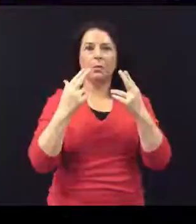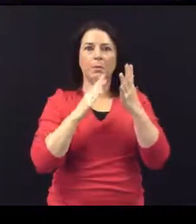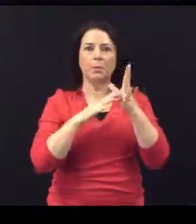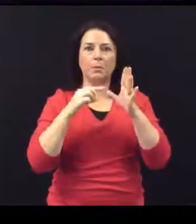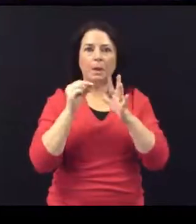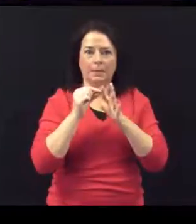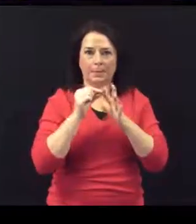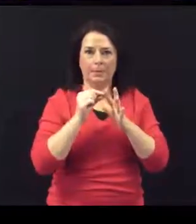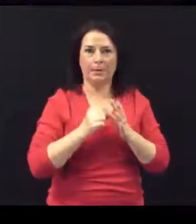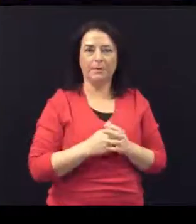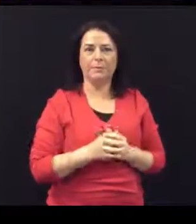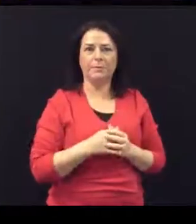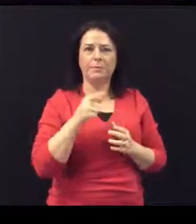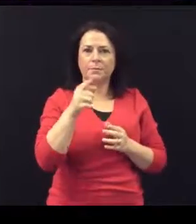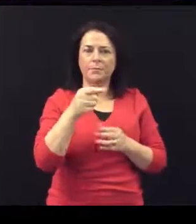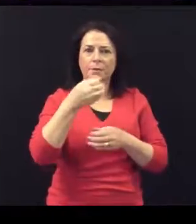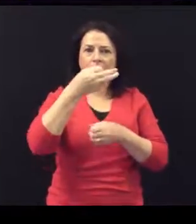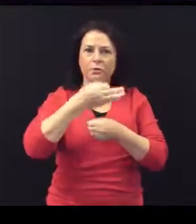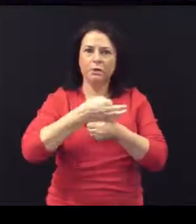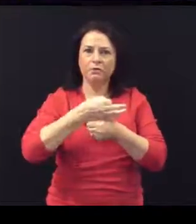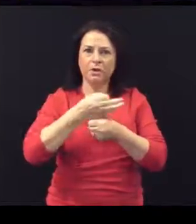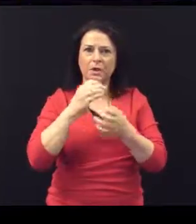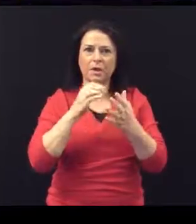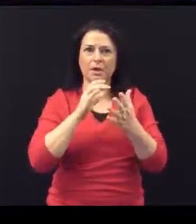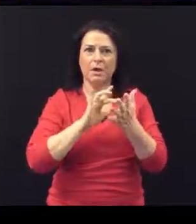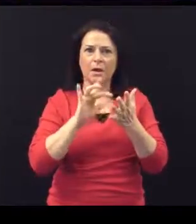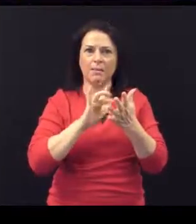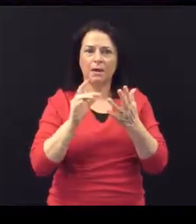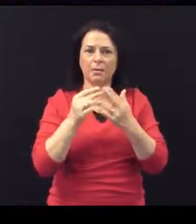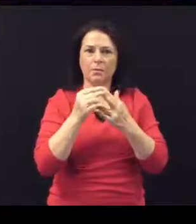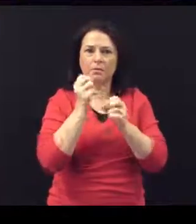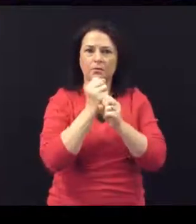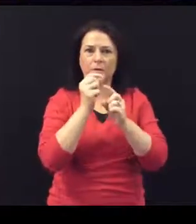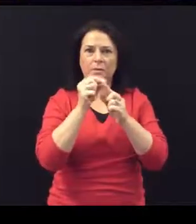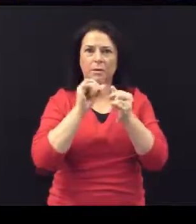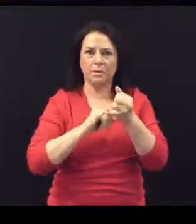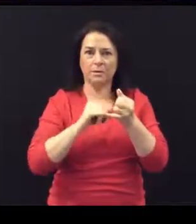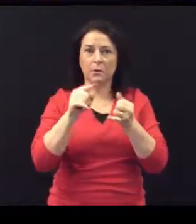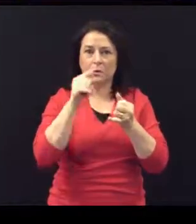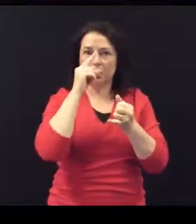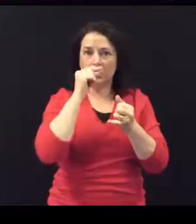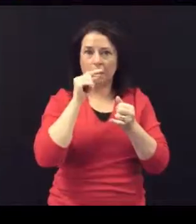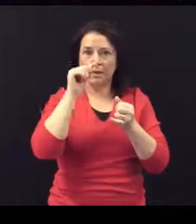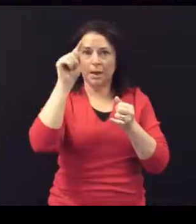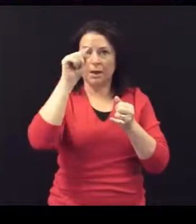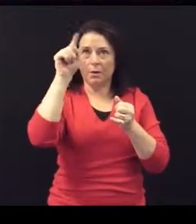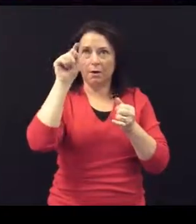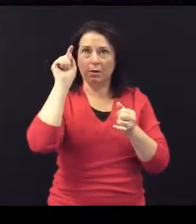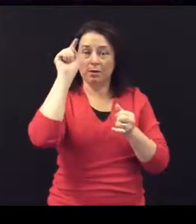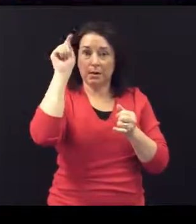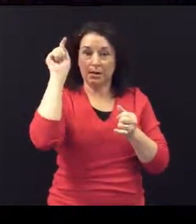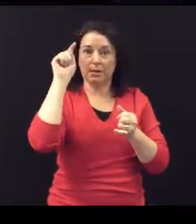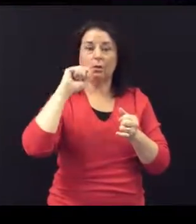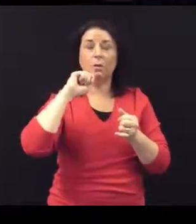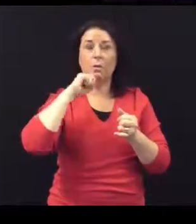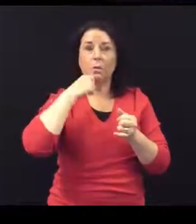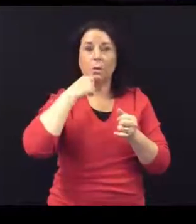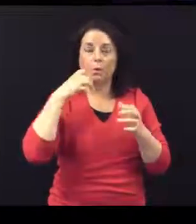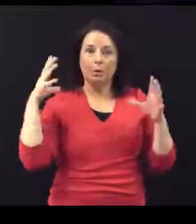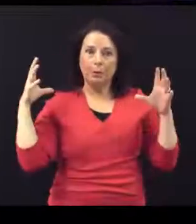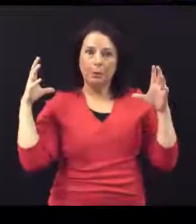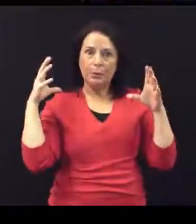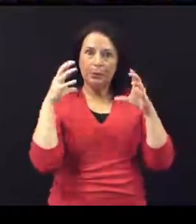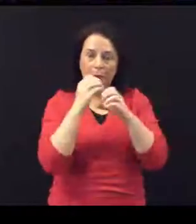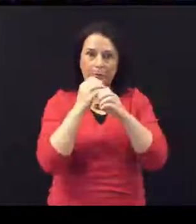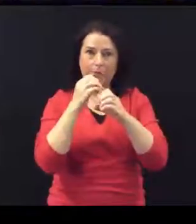standard street map. If you have the 3G version of the iPad, which has a GPS built-in, you can tap on the arrow button to have the map center on